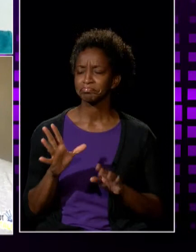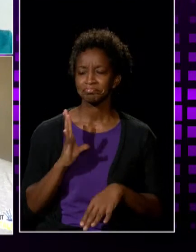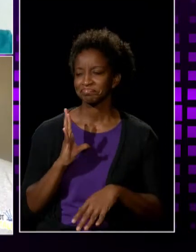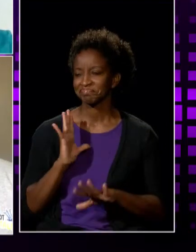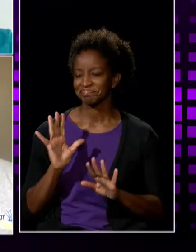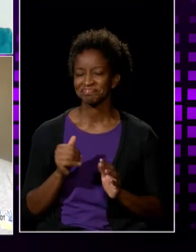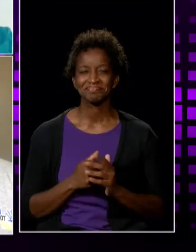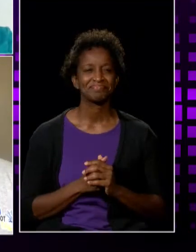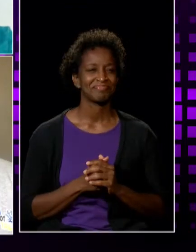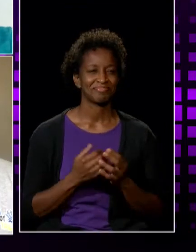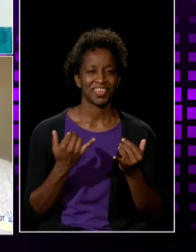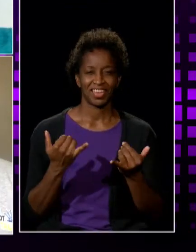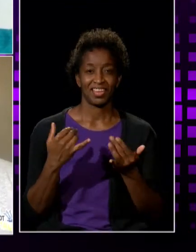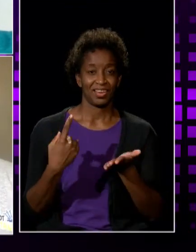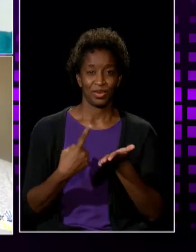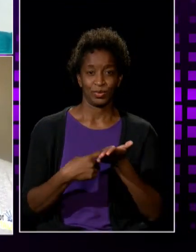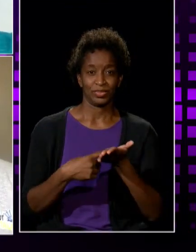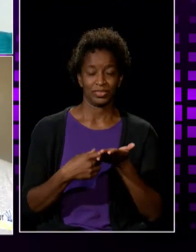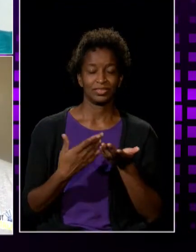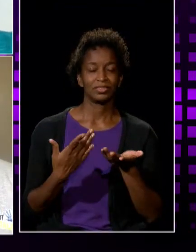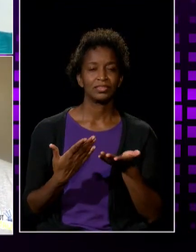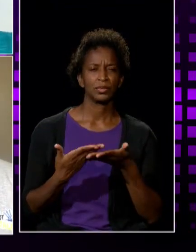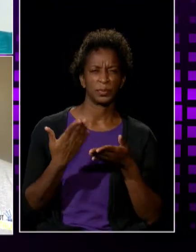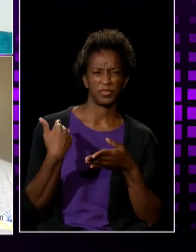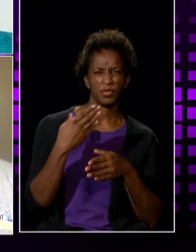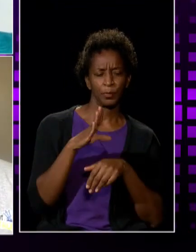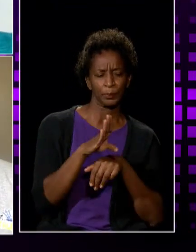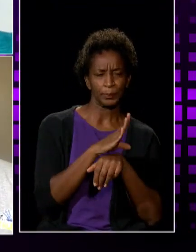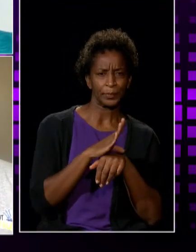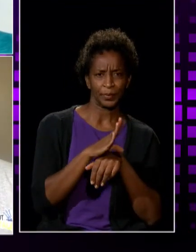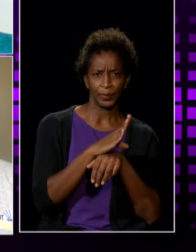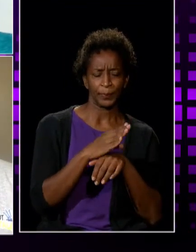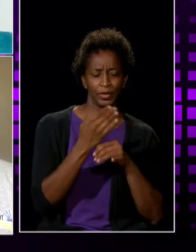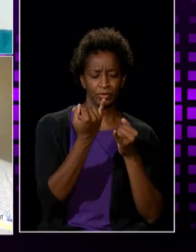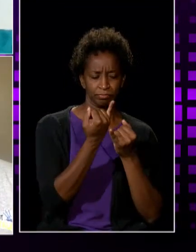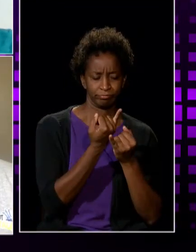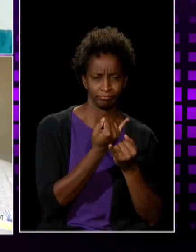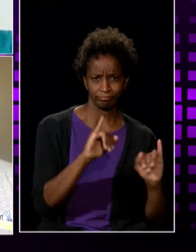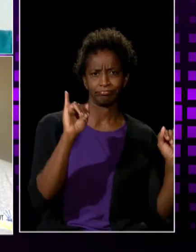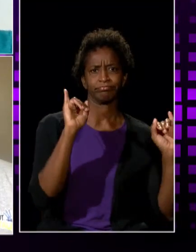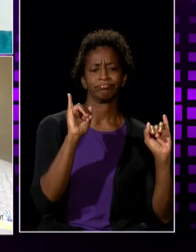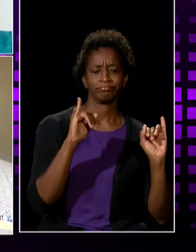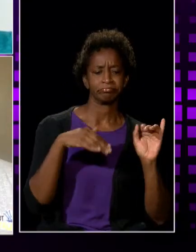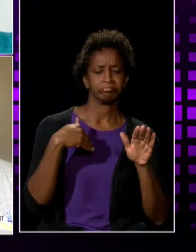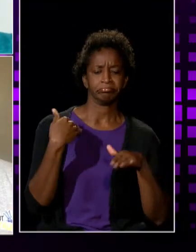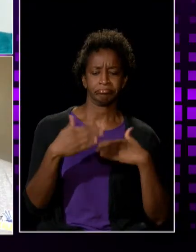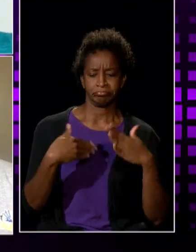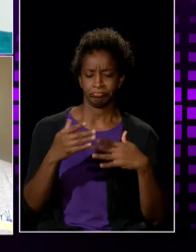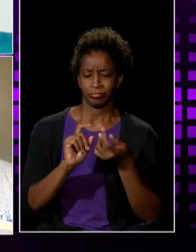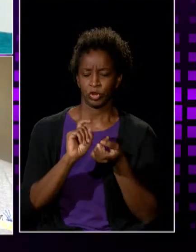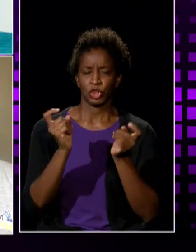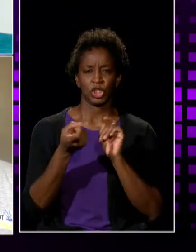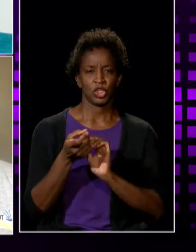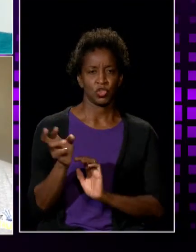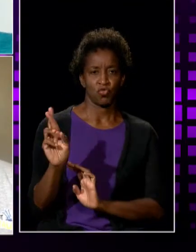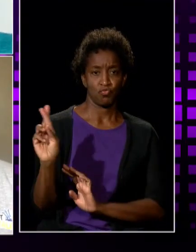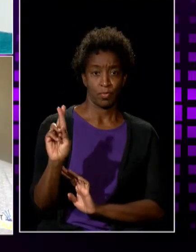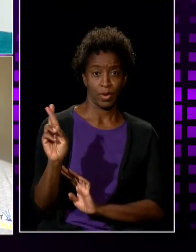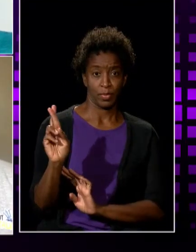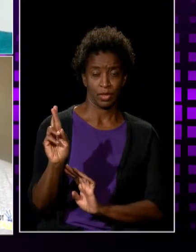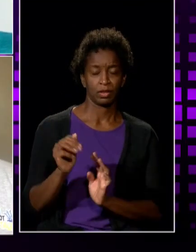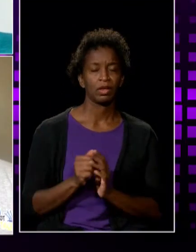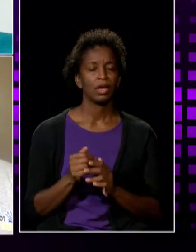keeping with today's topic, From Independence to Republic, I want to begin the show with an excerpt of one of our young